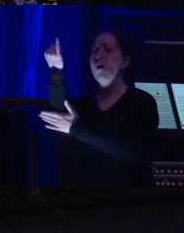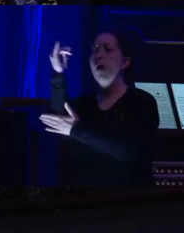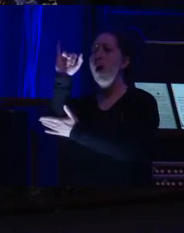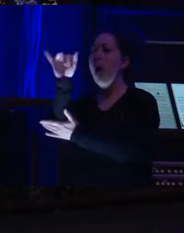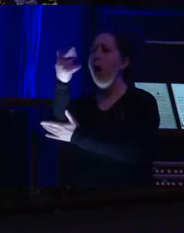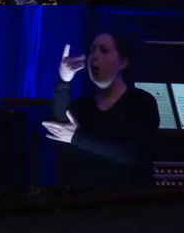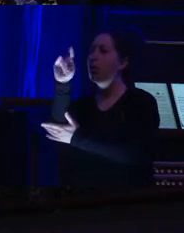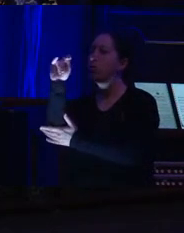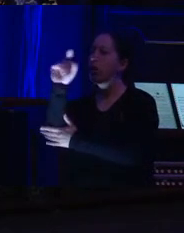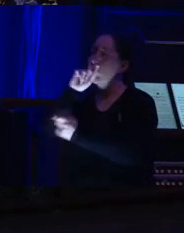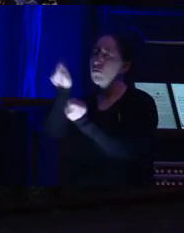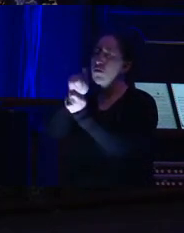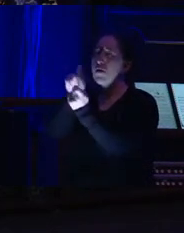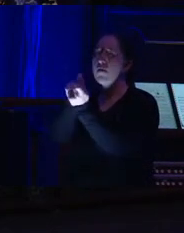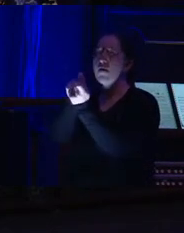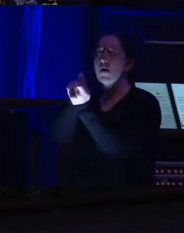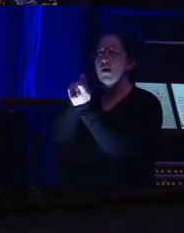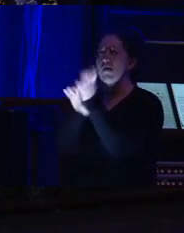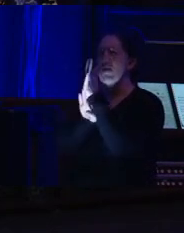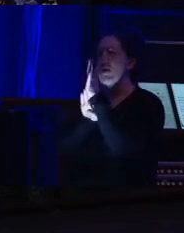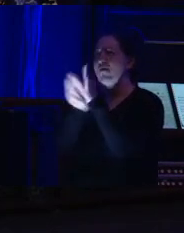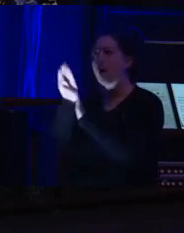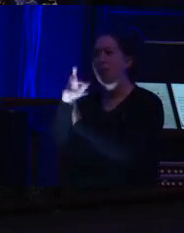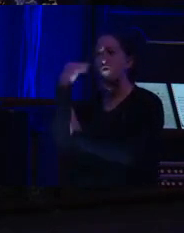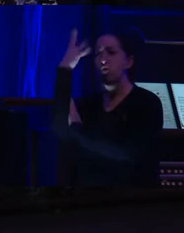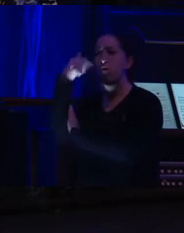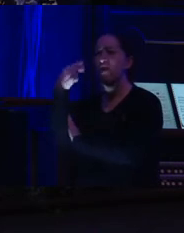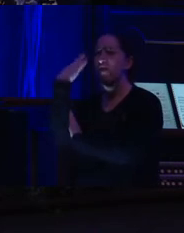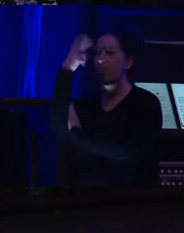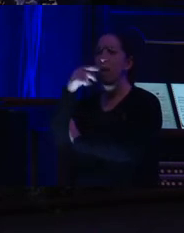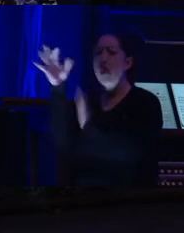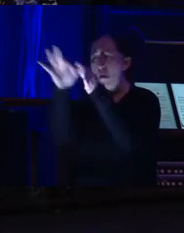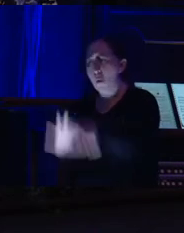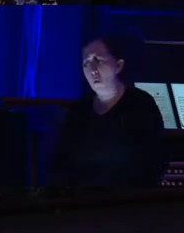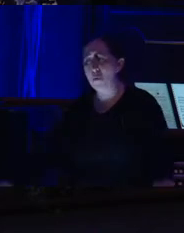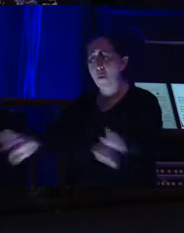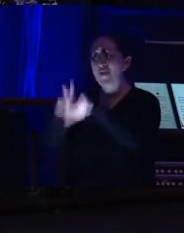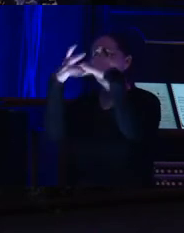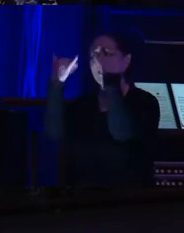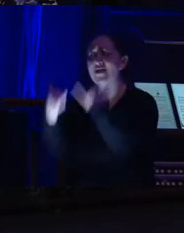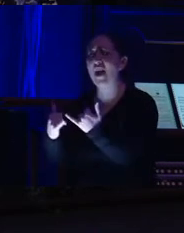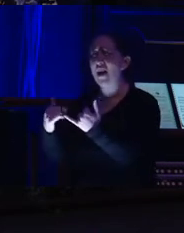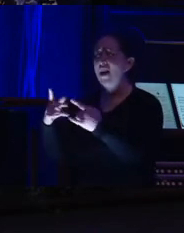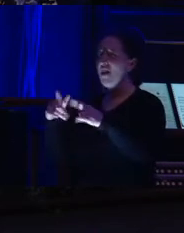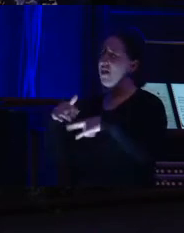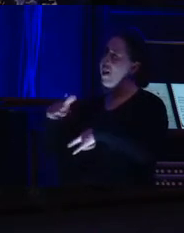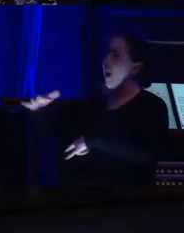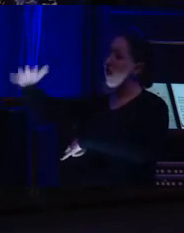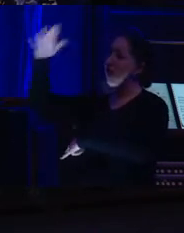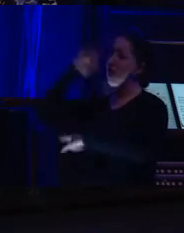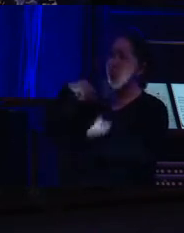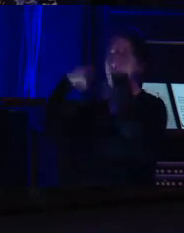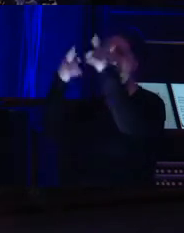for the development of critical thinking. They are more important today than ever before. Don't you